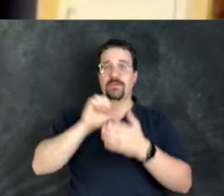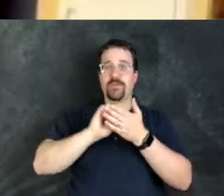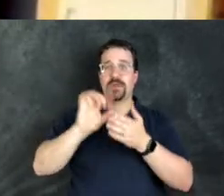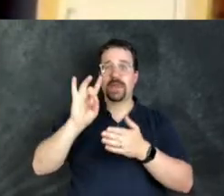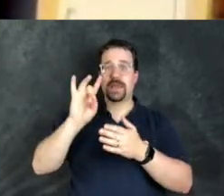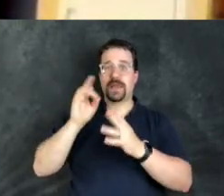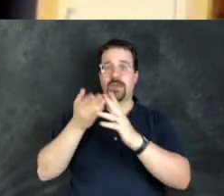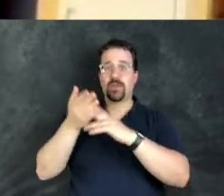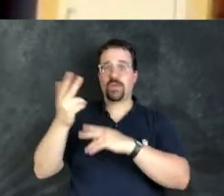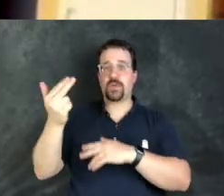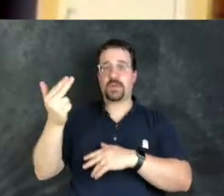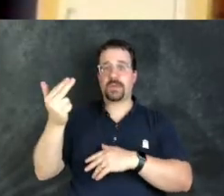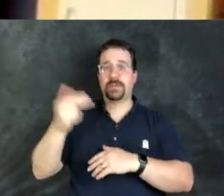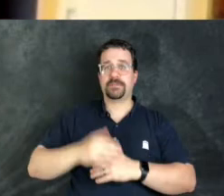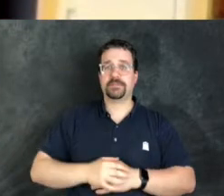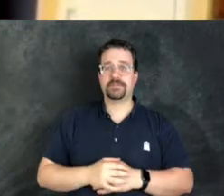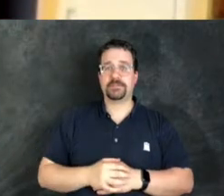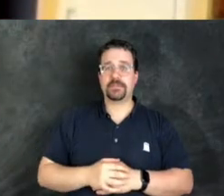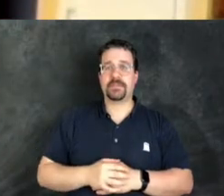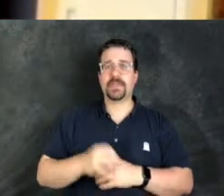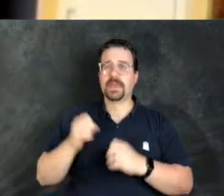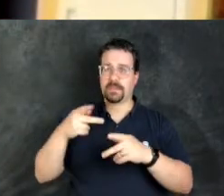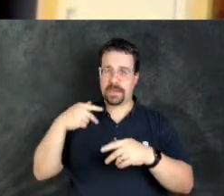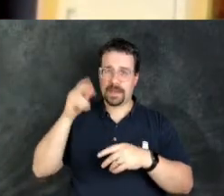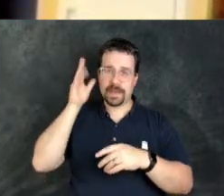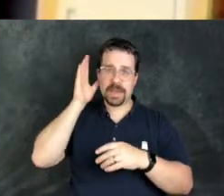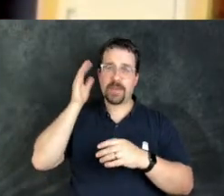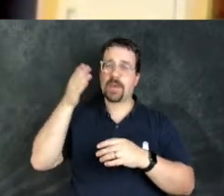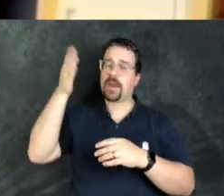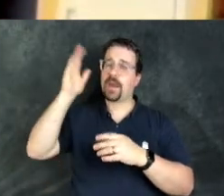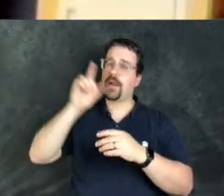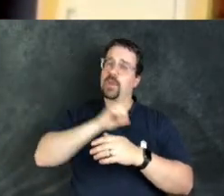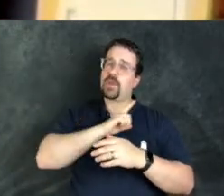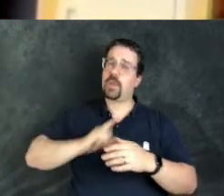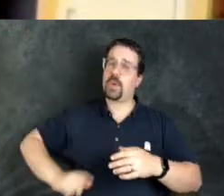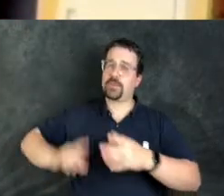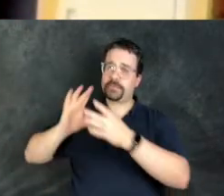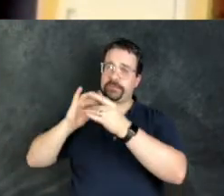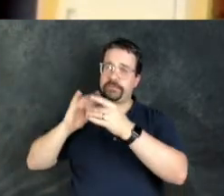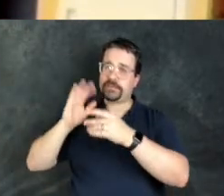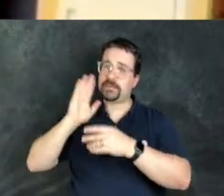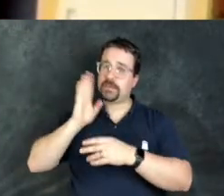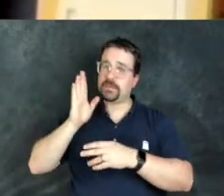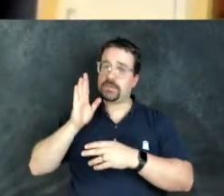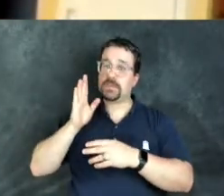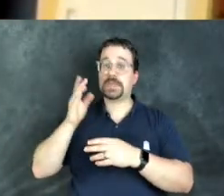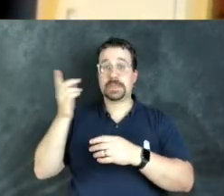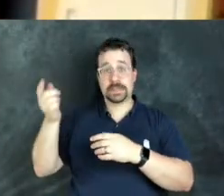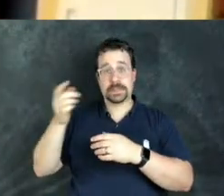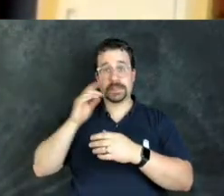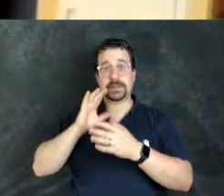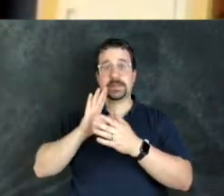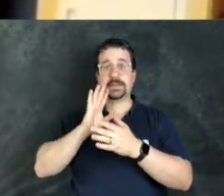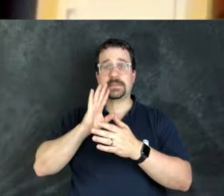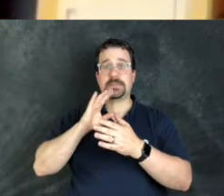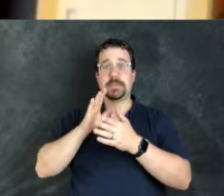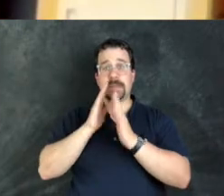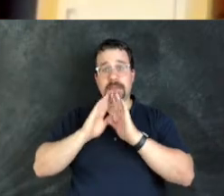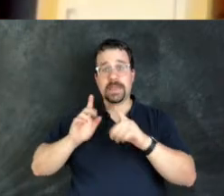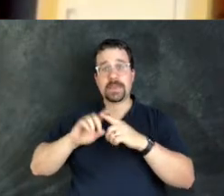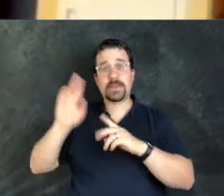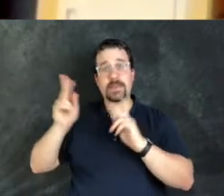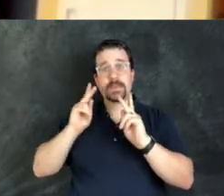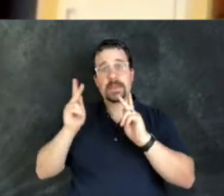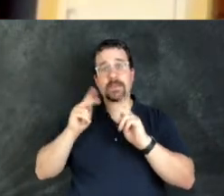8 through 13. Let me hear what God the Lord will speak, for he will speak peace to